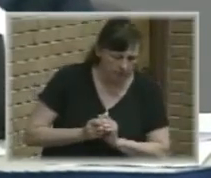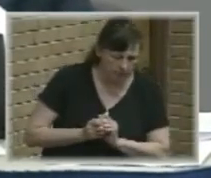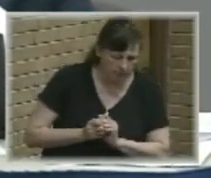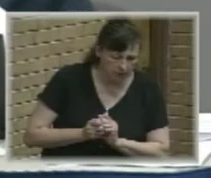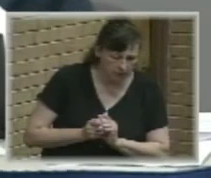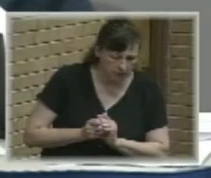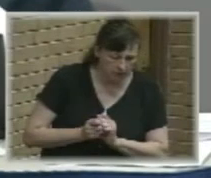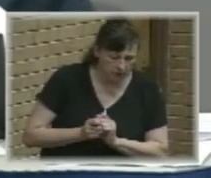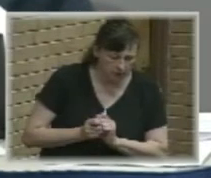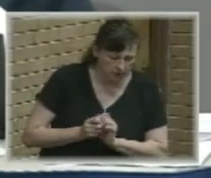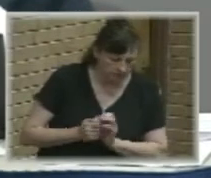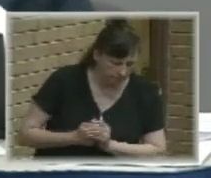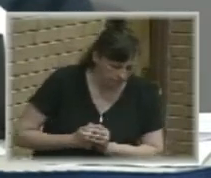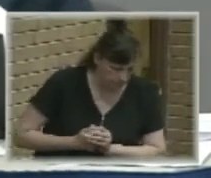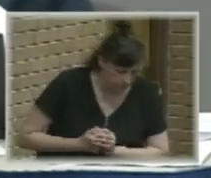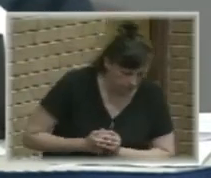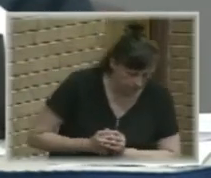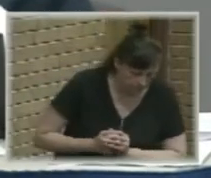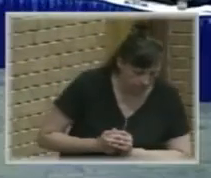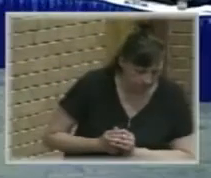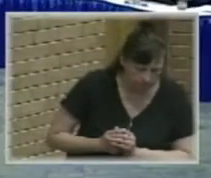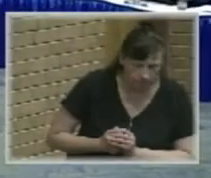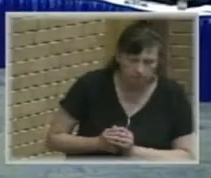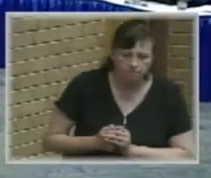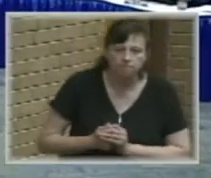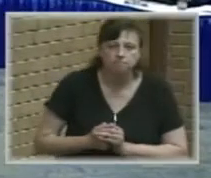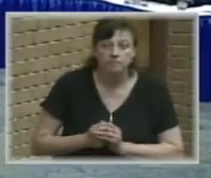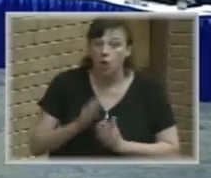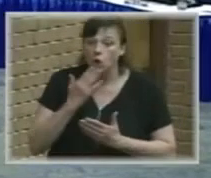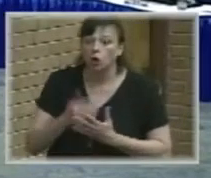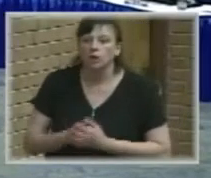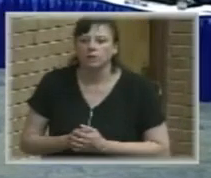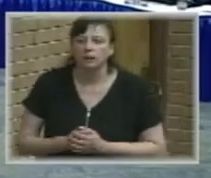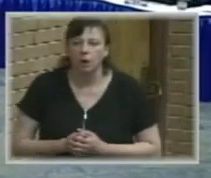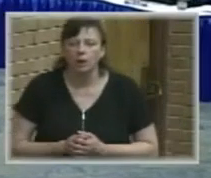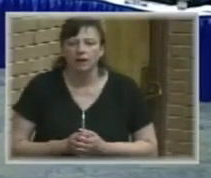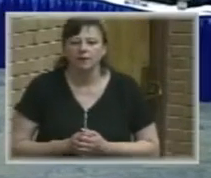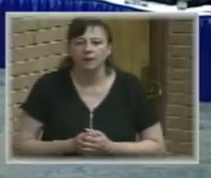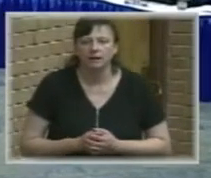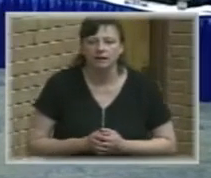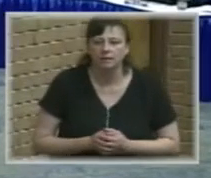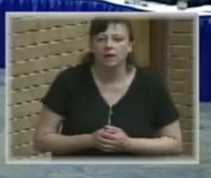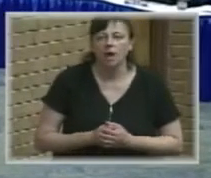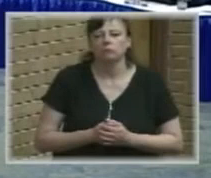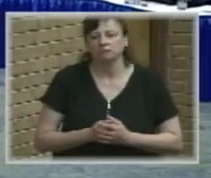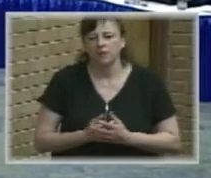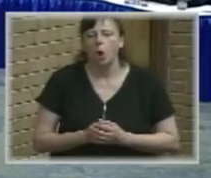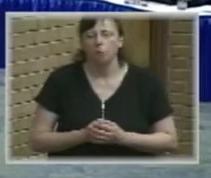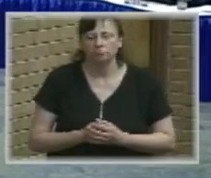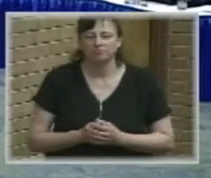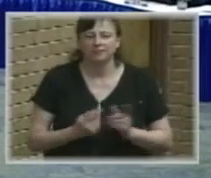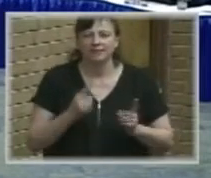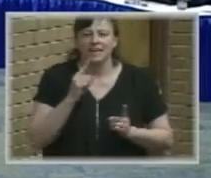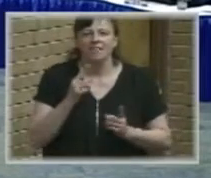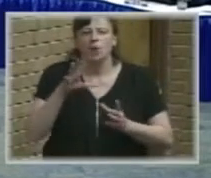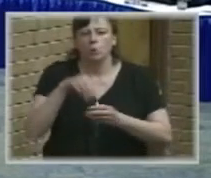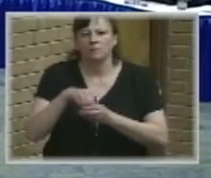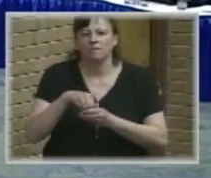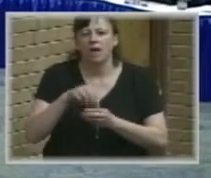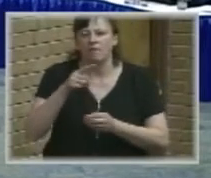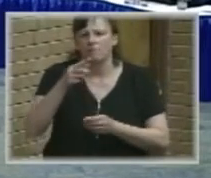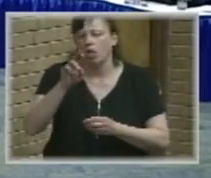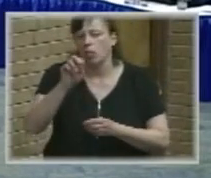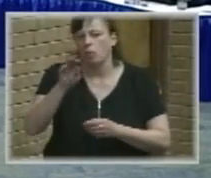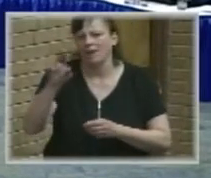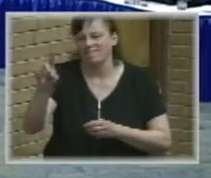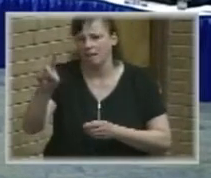a refund if we do cancel. Okay, good. What is that a calendar? Is it a calendar year contract? Calendar year